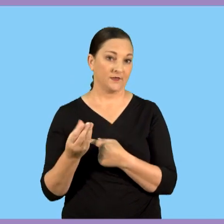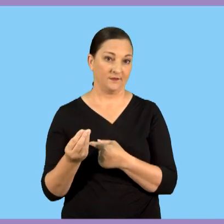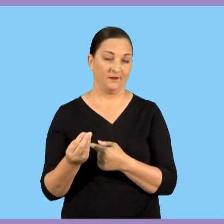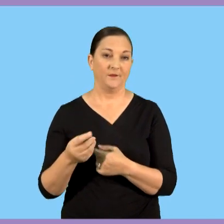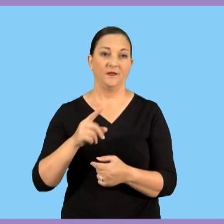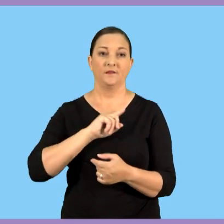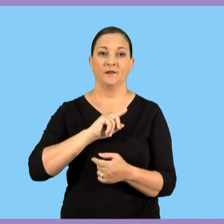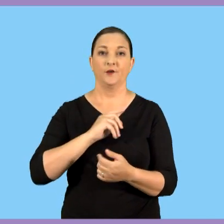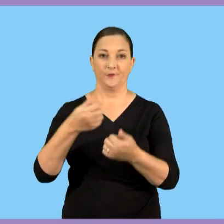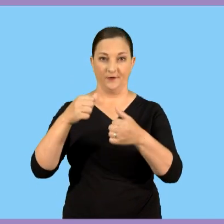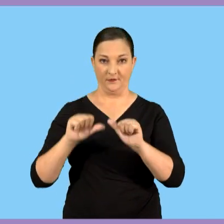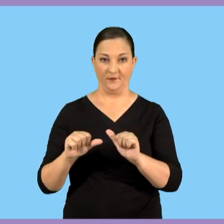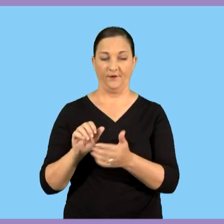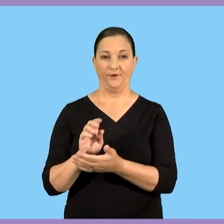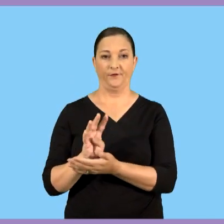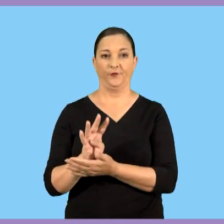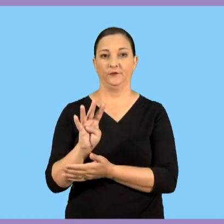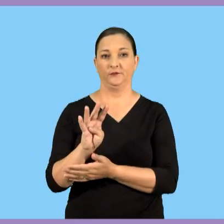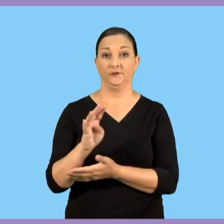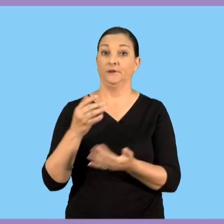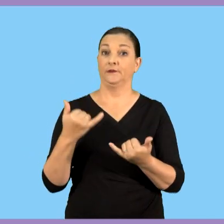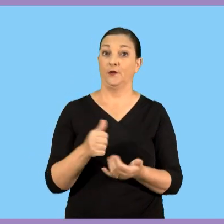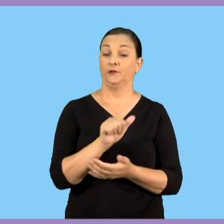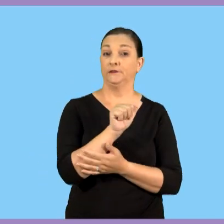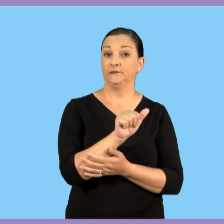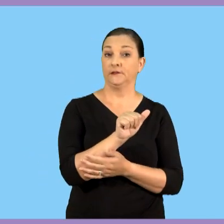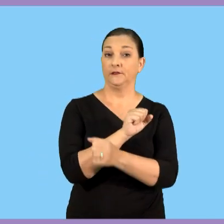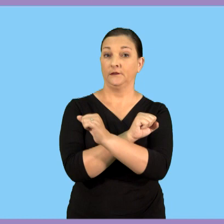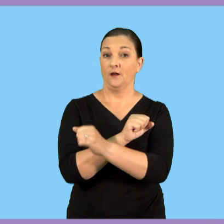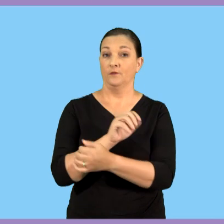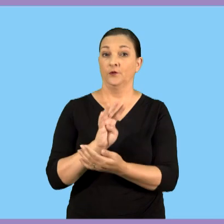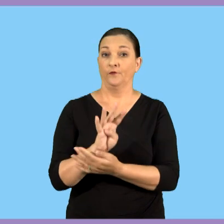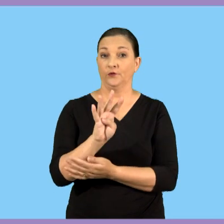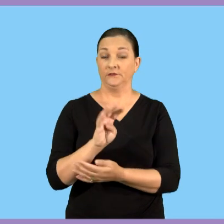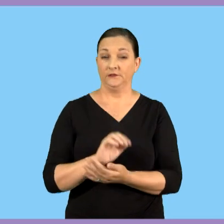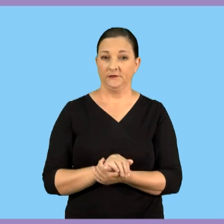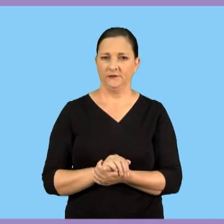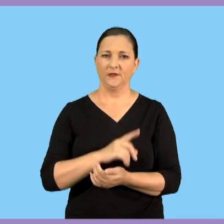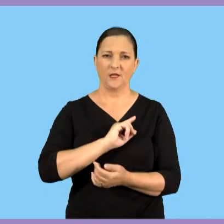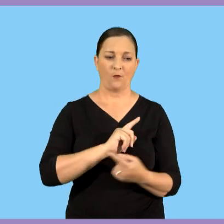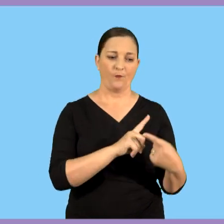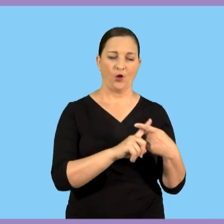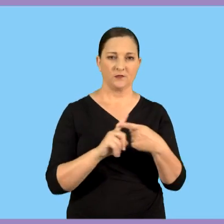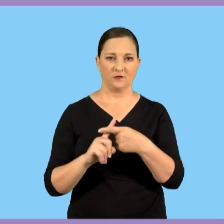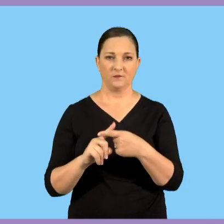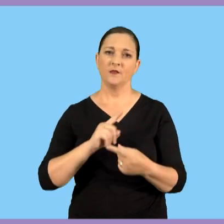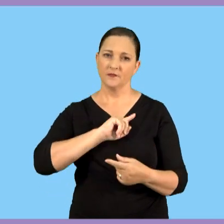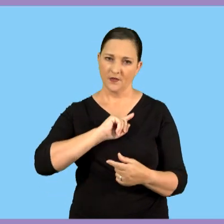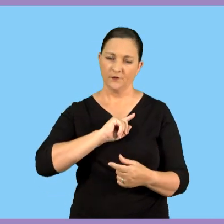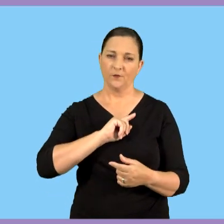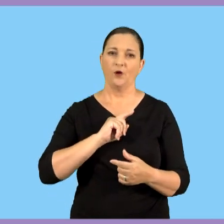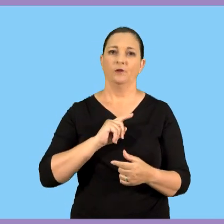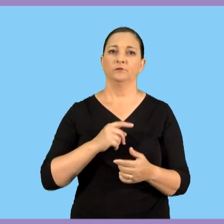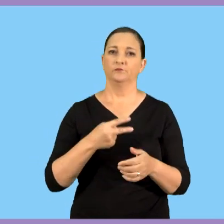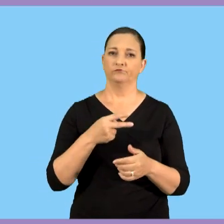7 is 14. And now I am multiplying a positive number with a positive number. My answer is